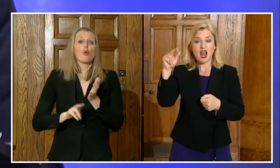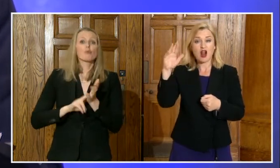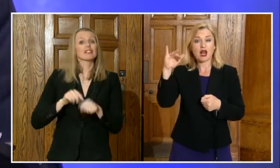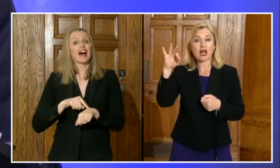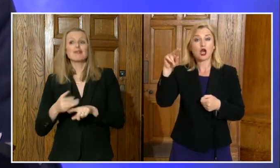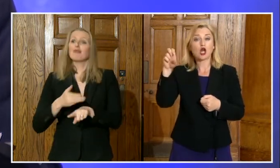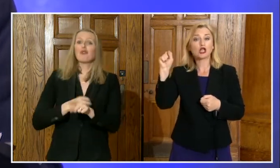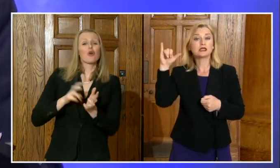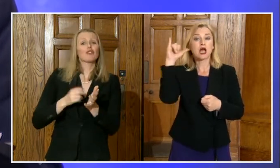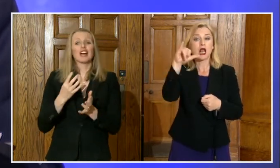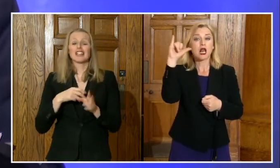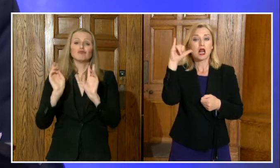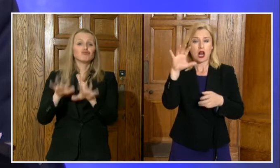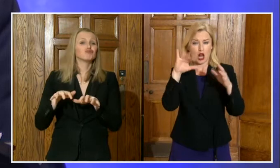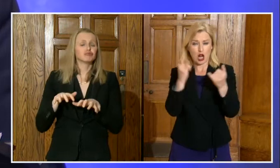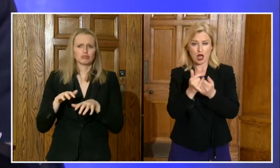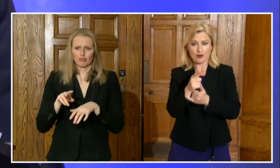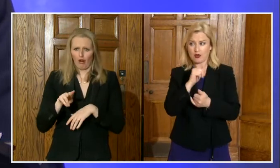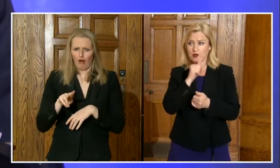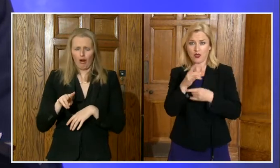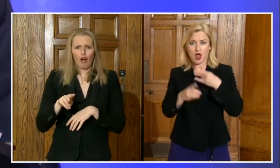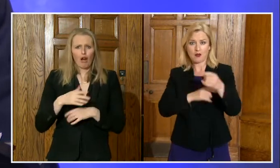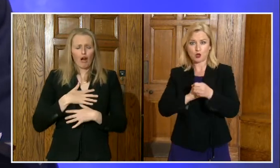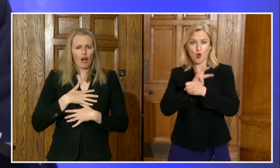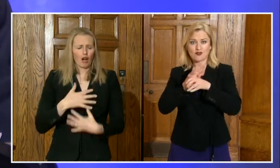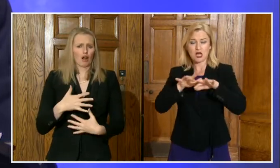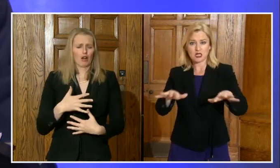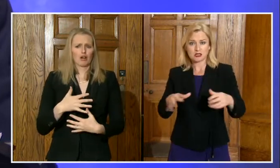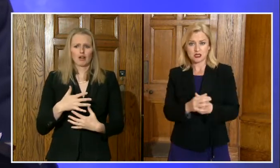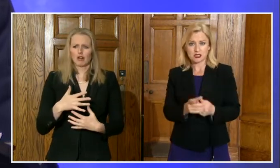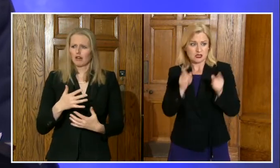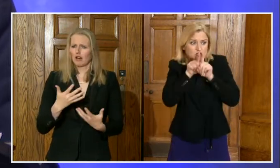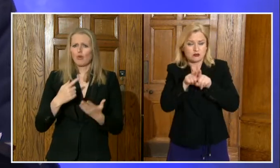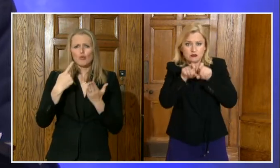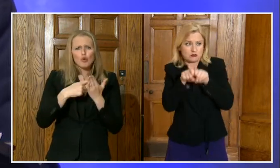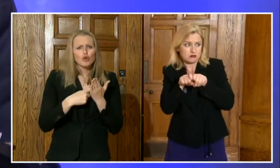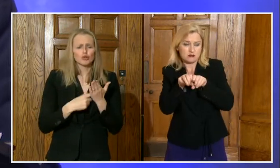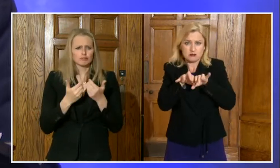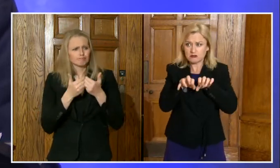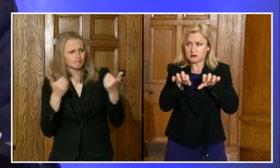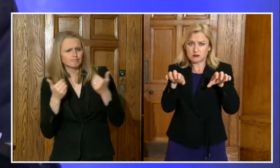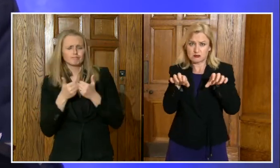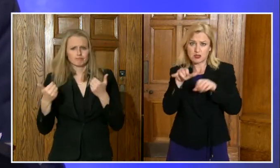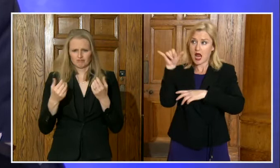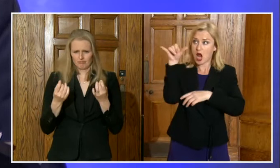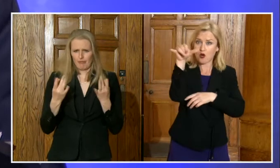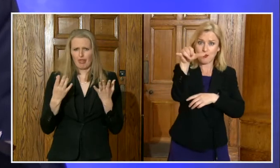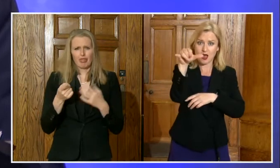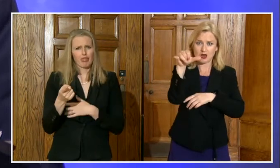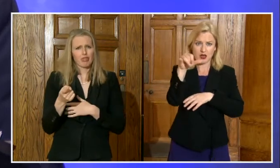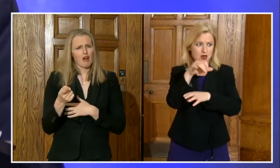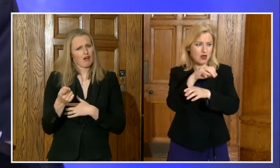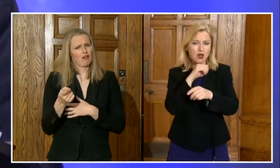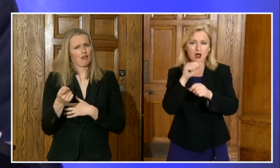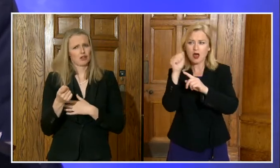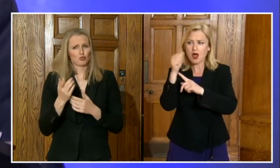before COVID-19, completely oblivious of any of the regulations and social distancing and guidance